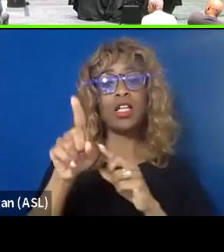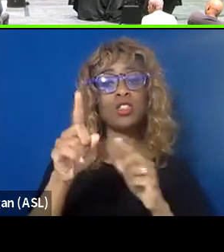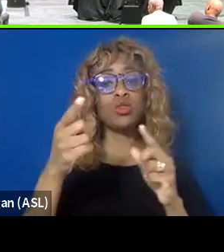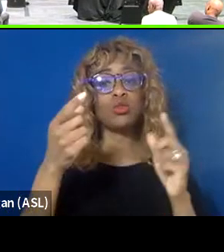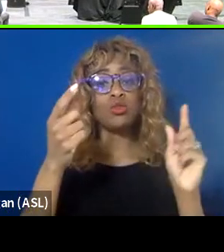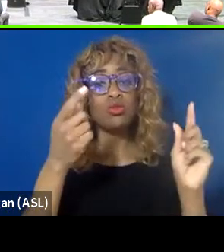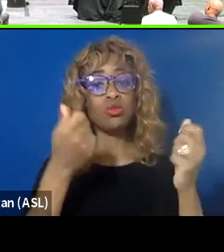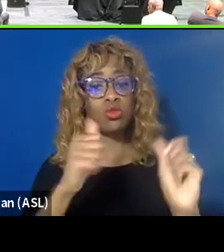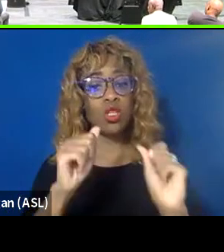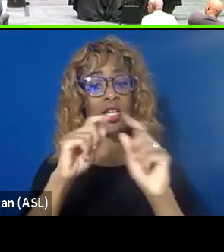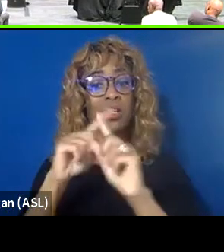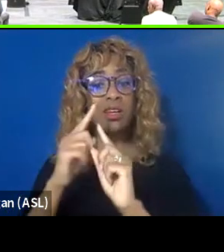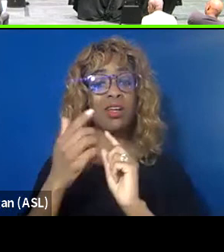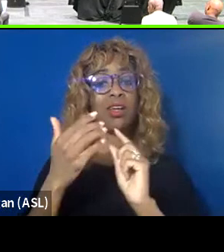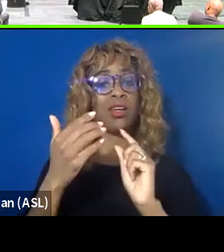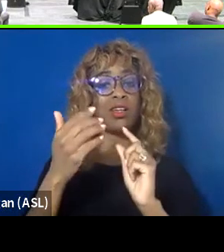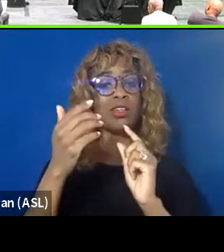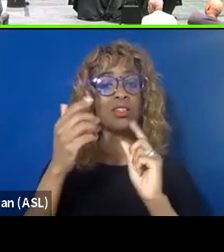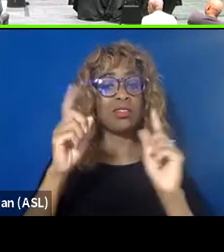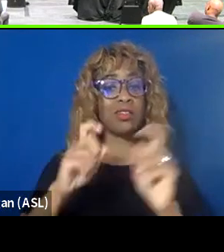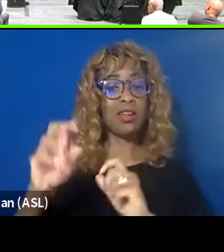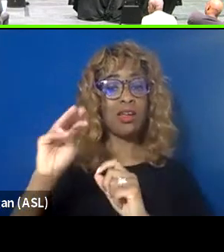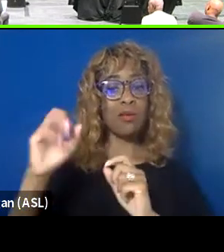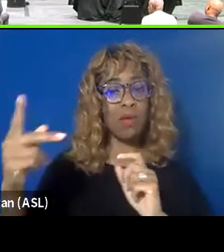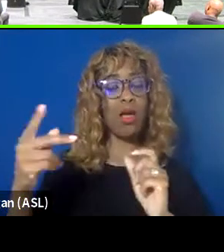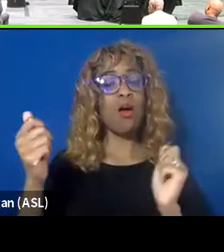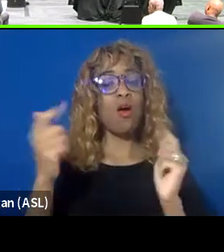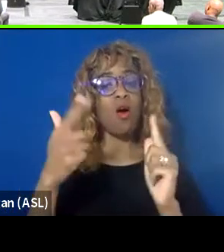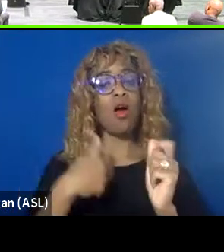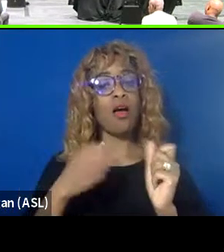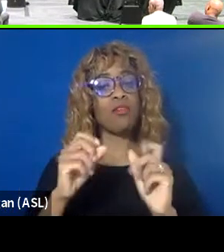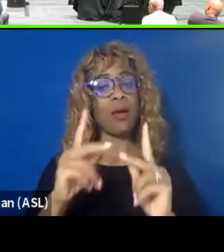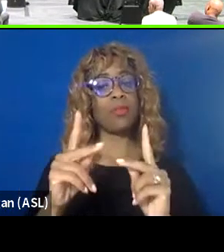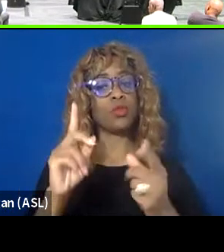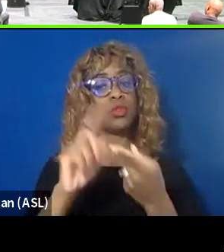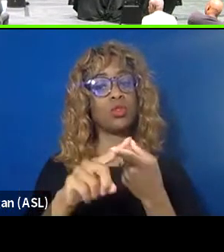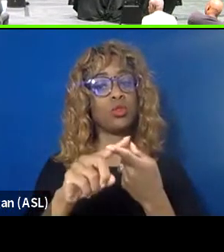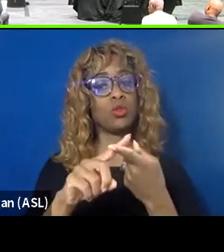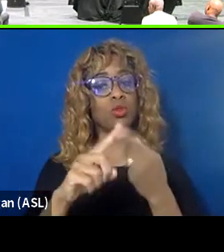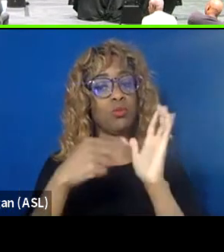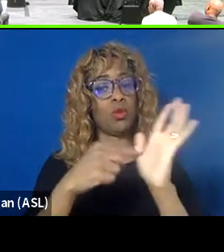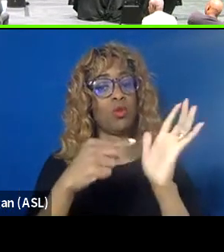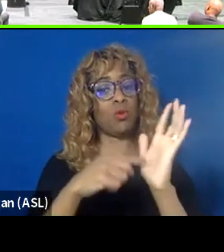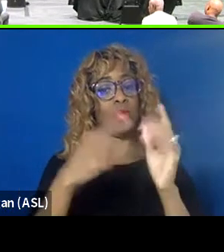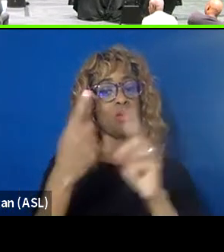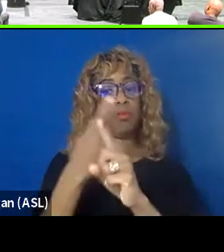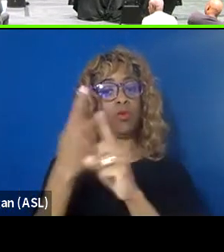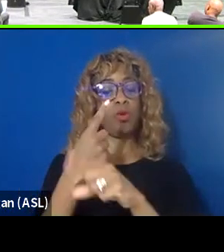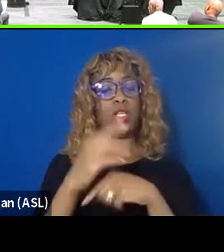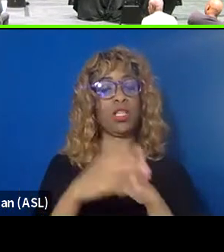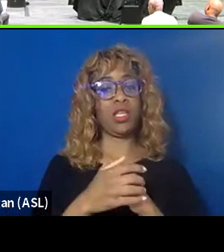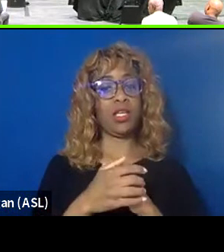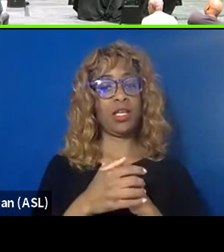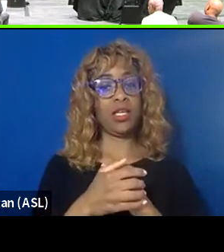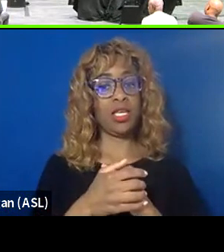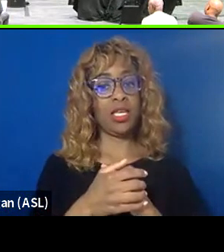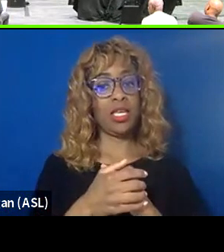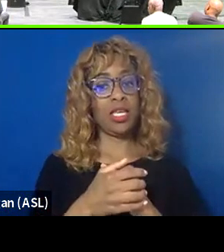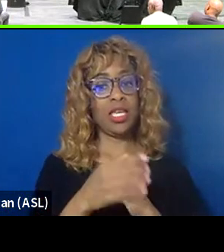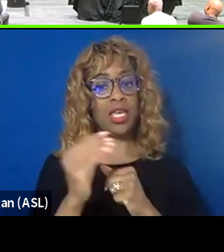find, be sure that all citizens have an opportunity to be represented appropriately